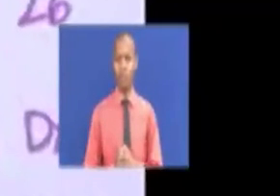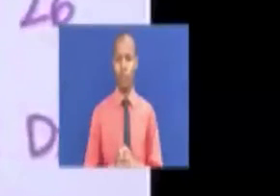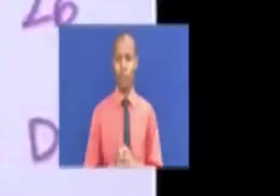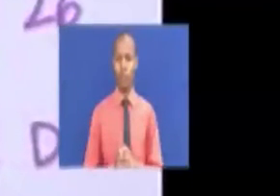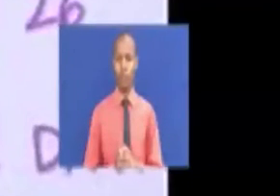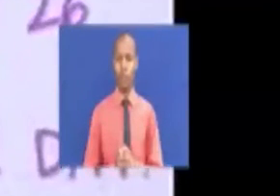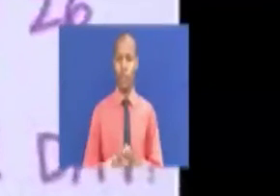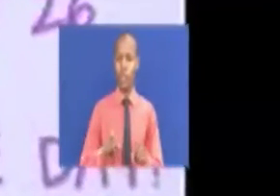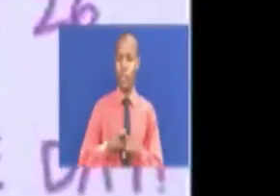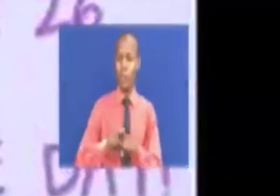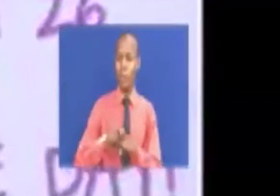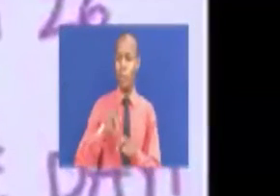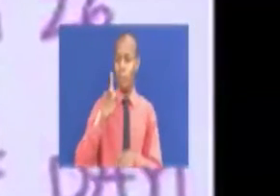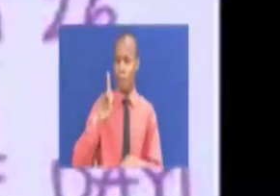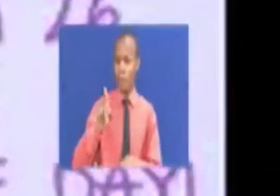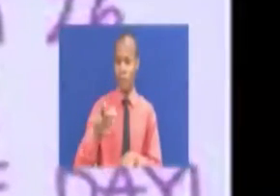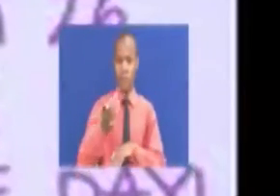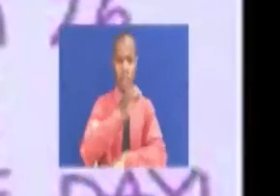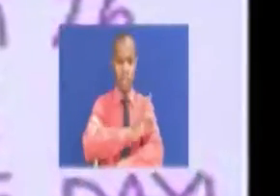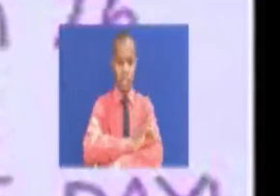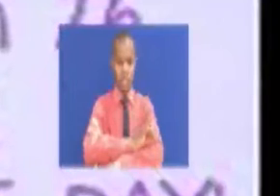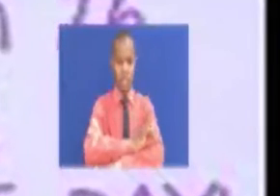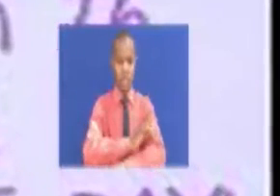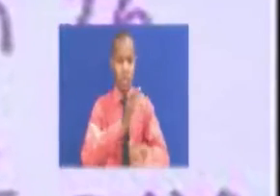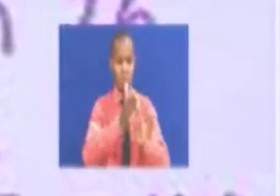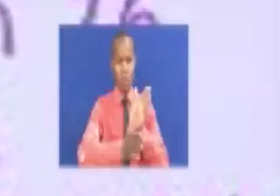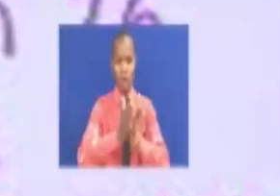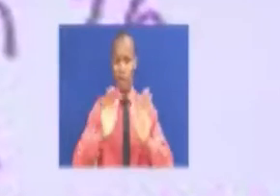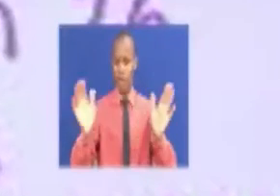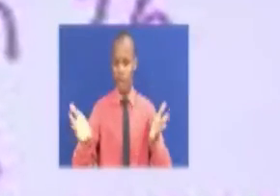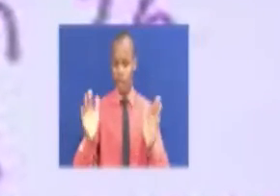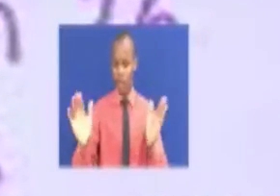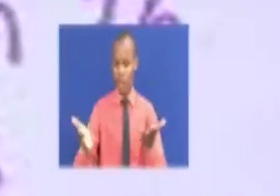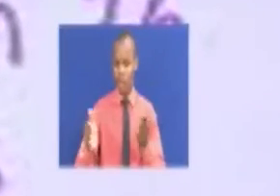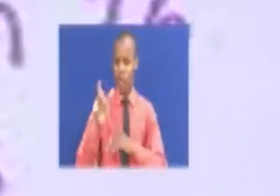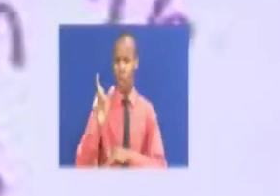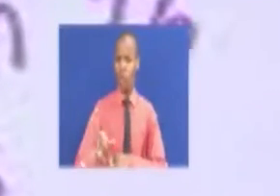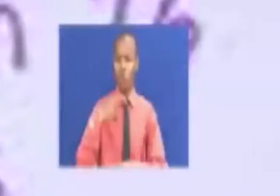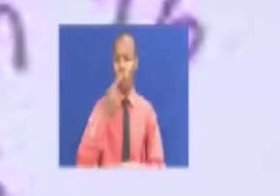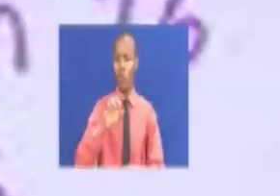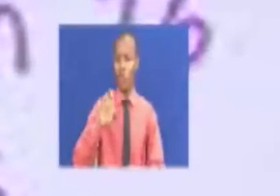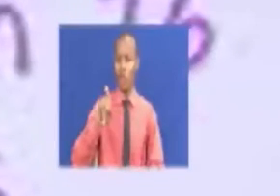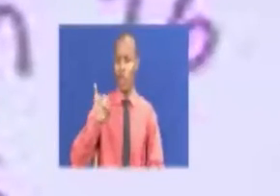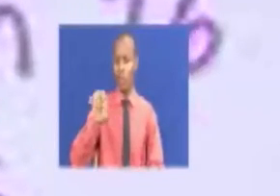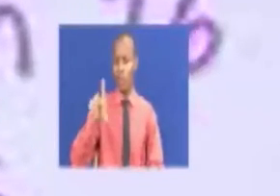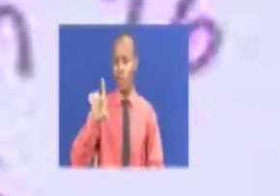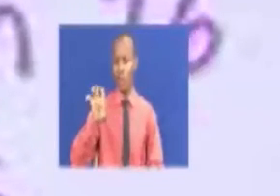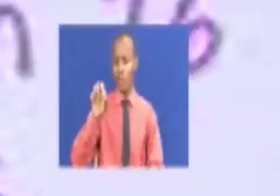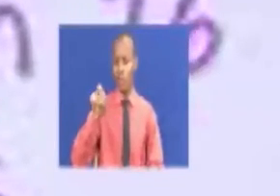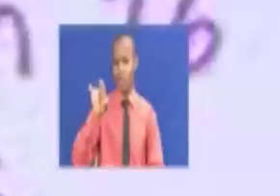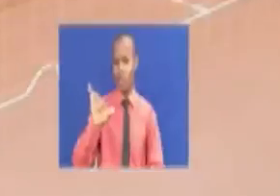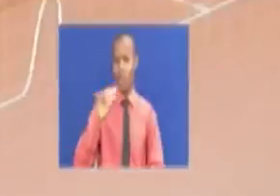Also known as the Purple Day, it is mainly set to encourage persons with epilepsy to seek medical treatment since the condition